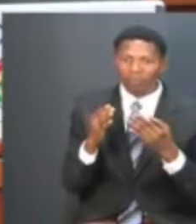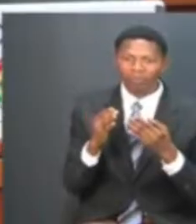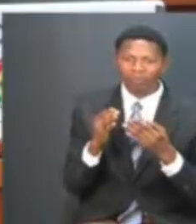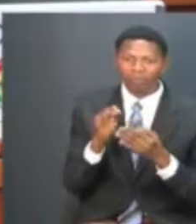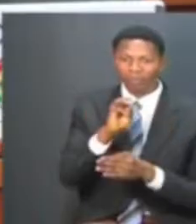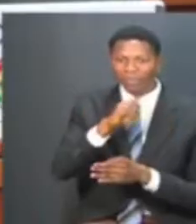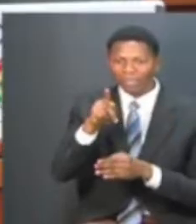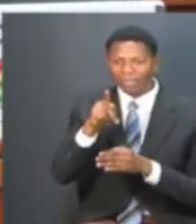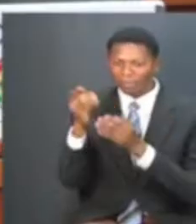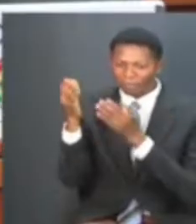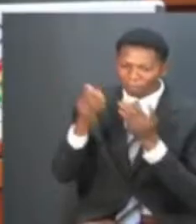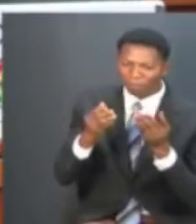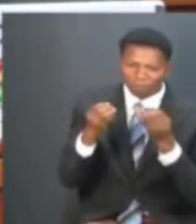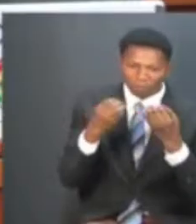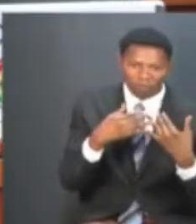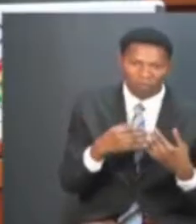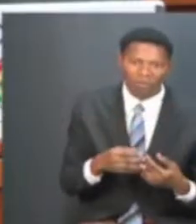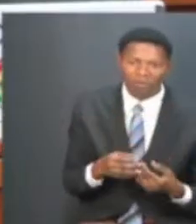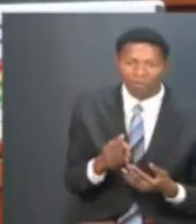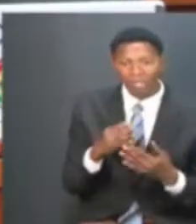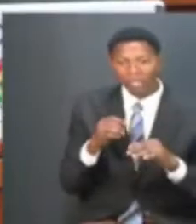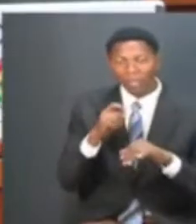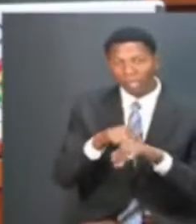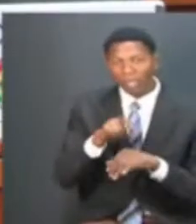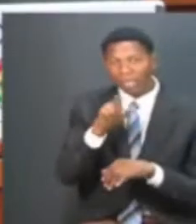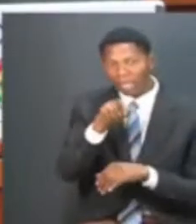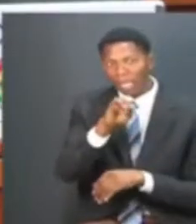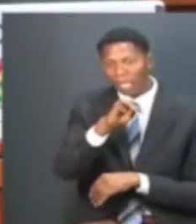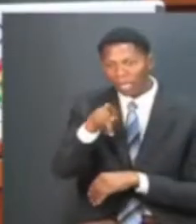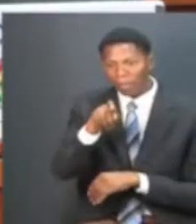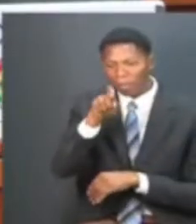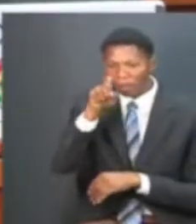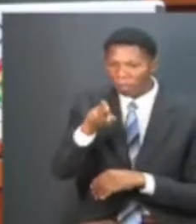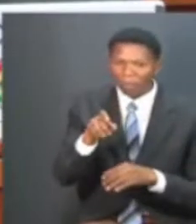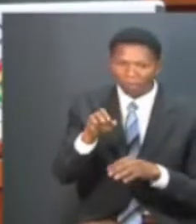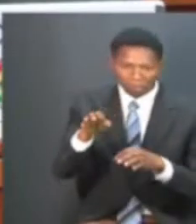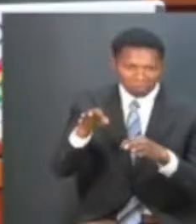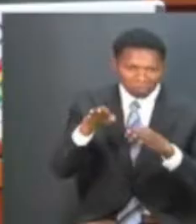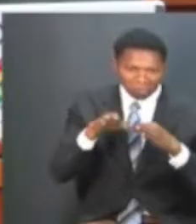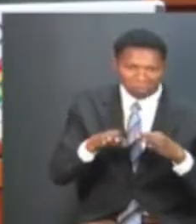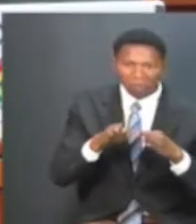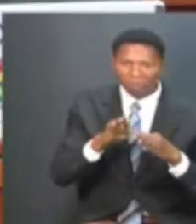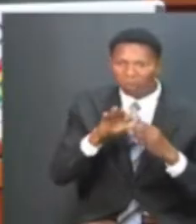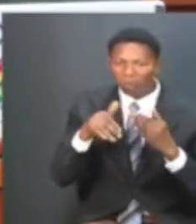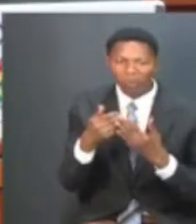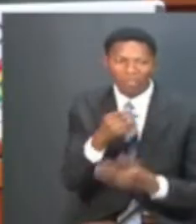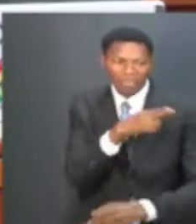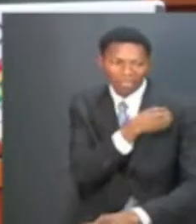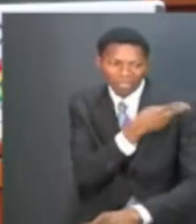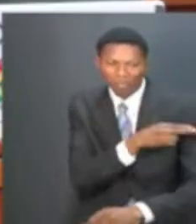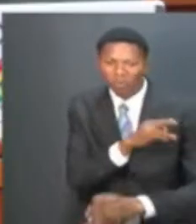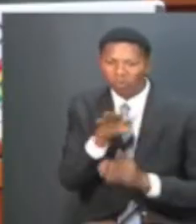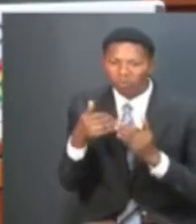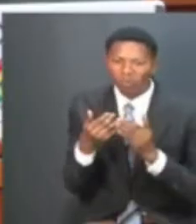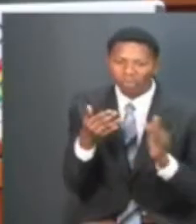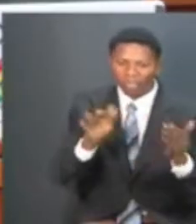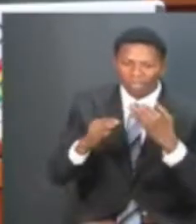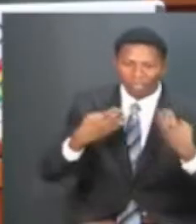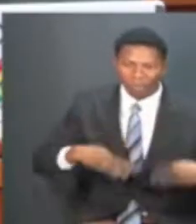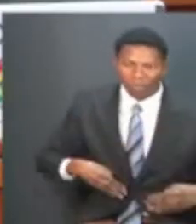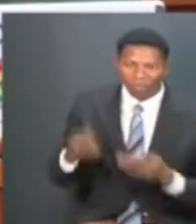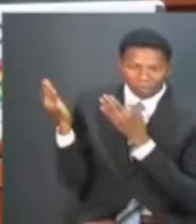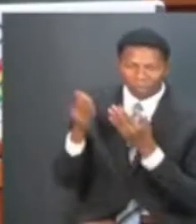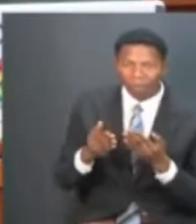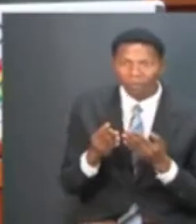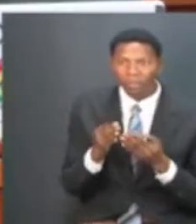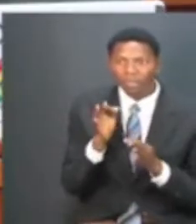The MP has to bear the medical cost, the cost of burial, the cost of evacuating the bodies. And so once we get